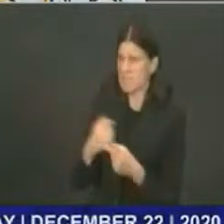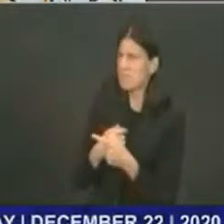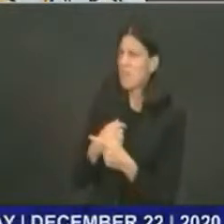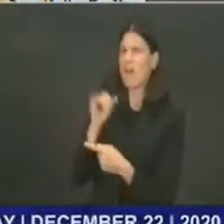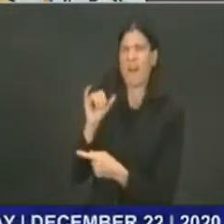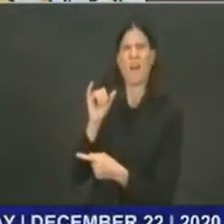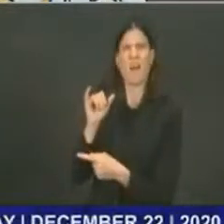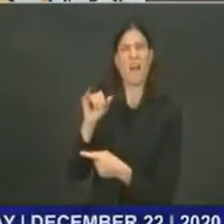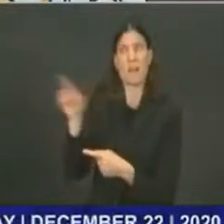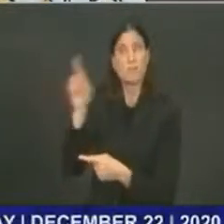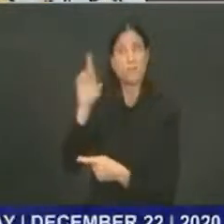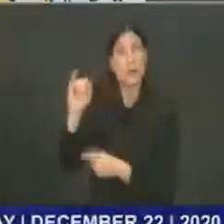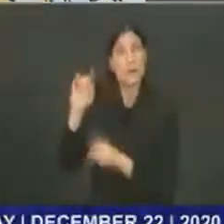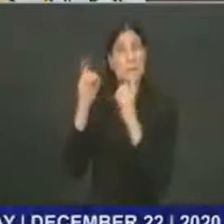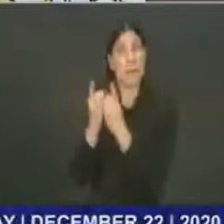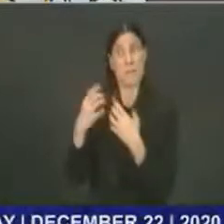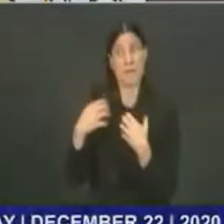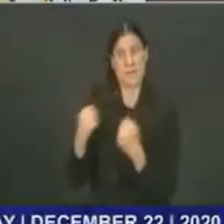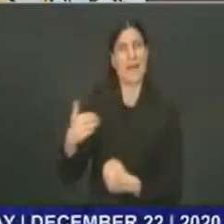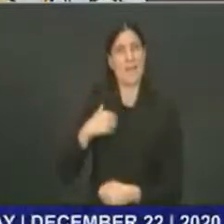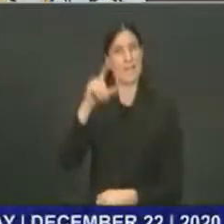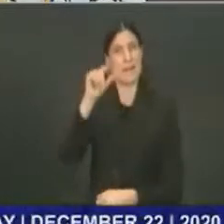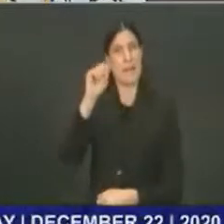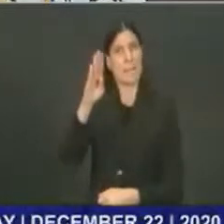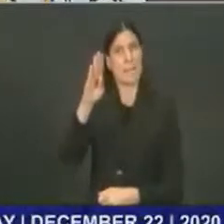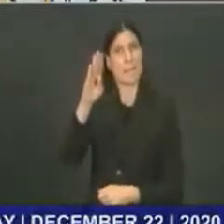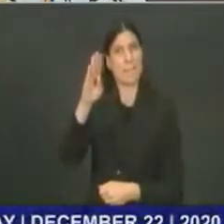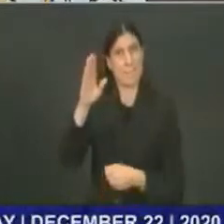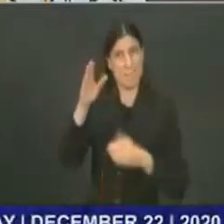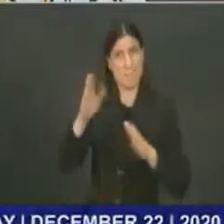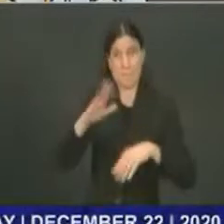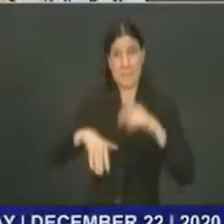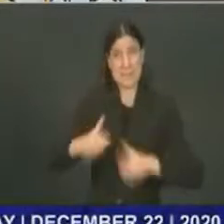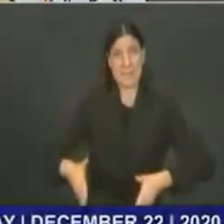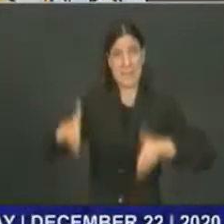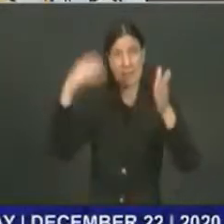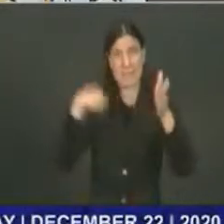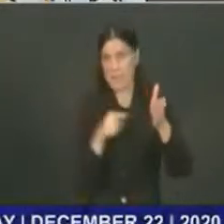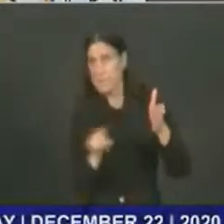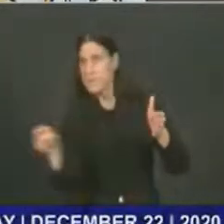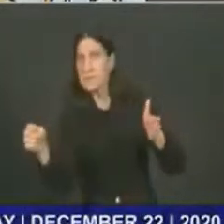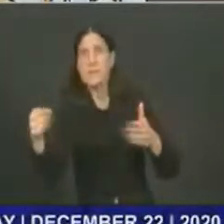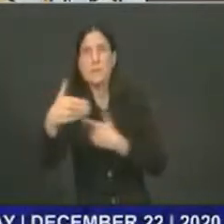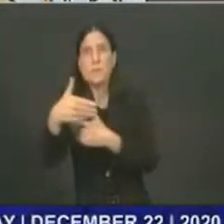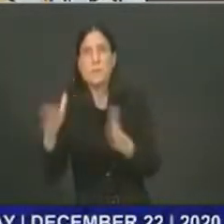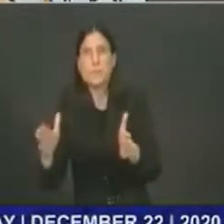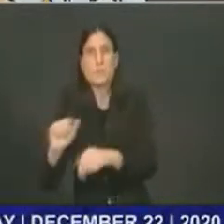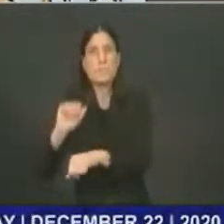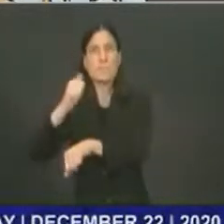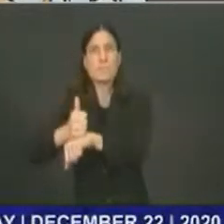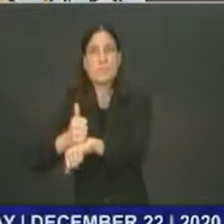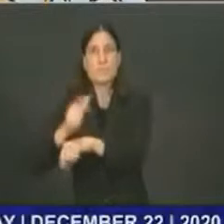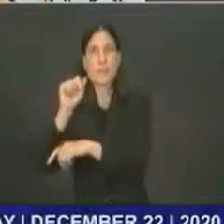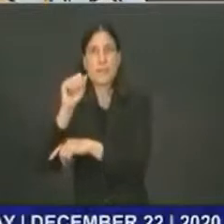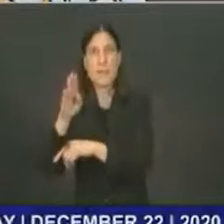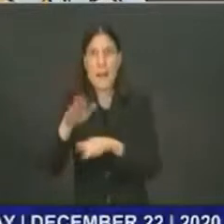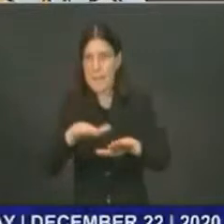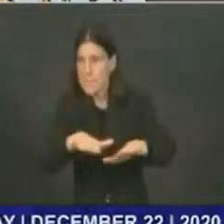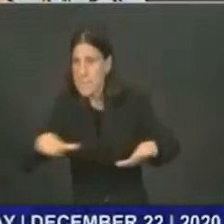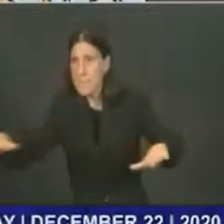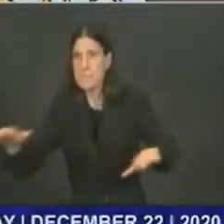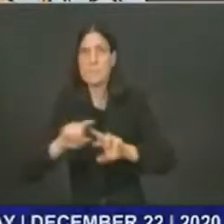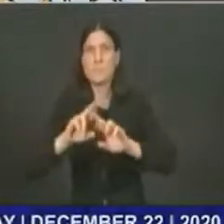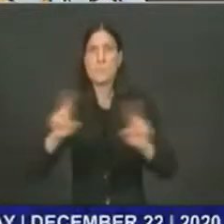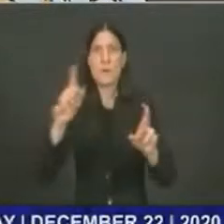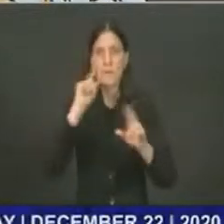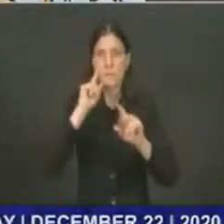Well, we do. By the way, it's not in great condition and we need to invest to rebuild it. But I want to do a few shout outs. Adam